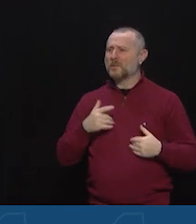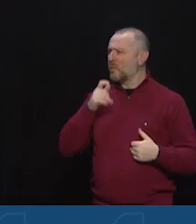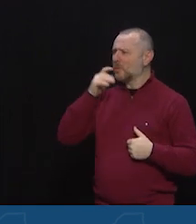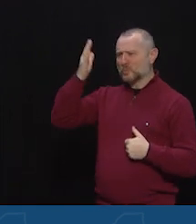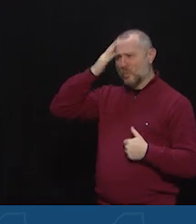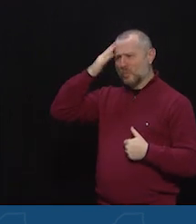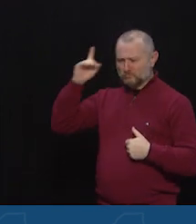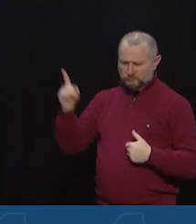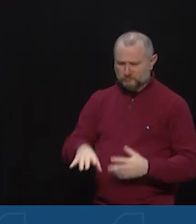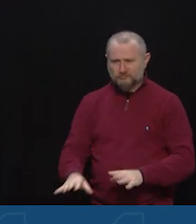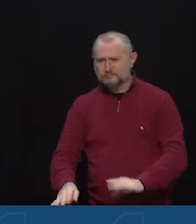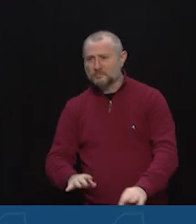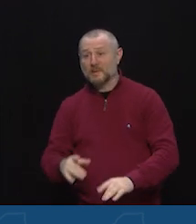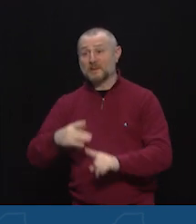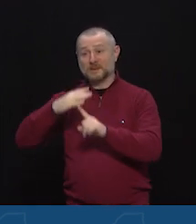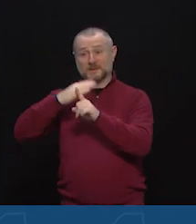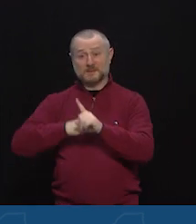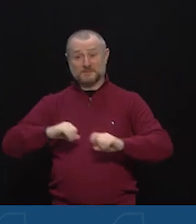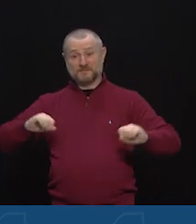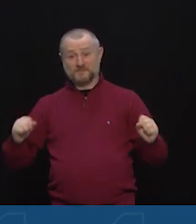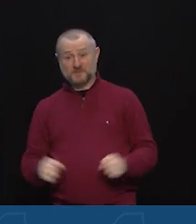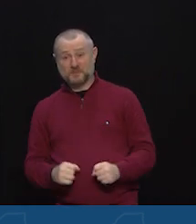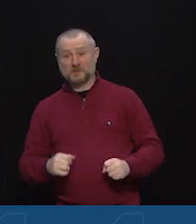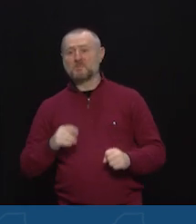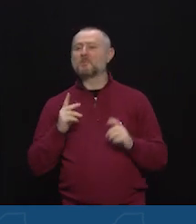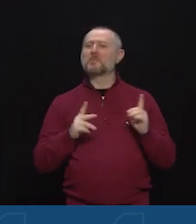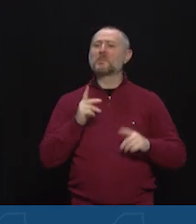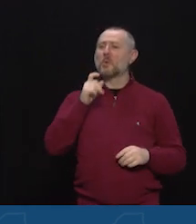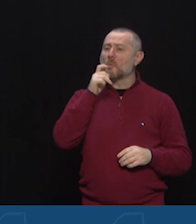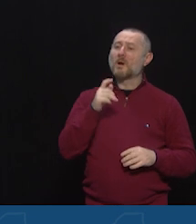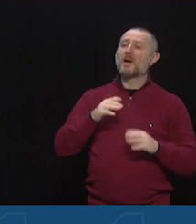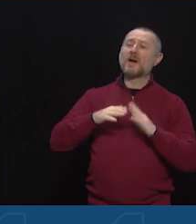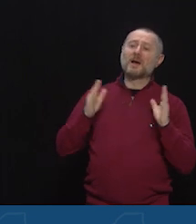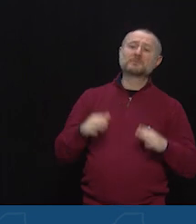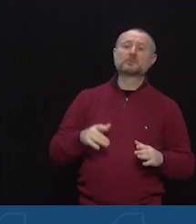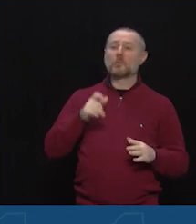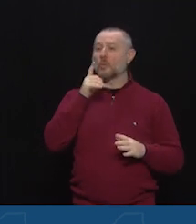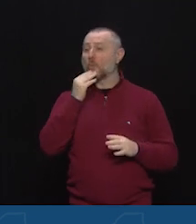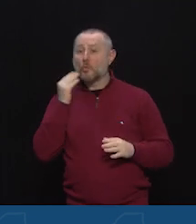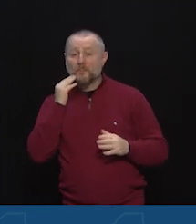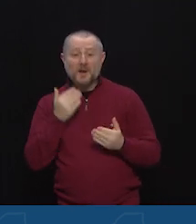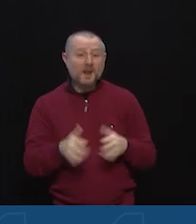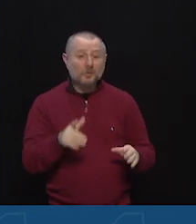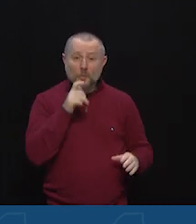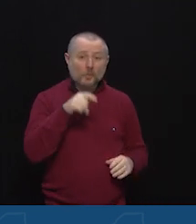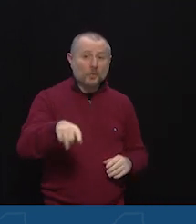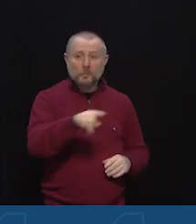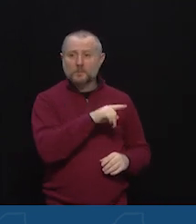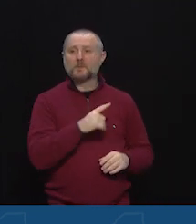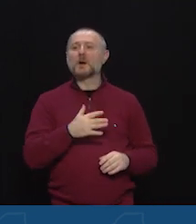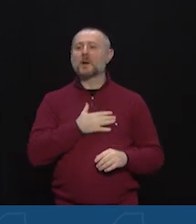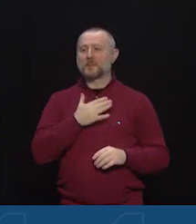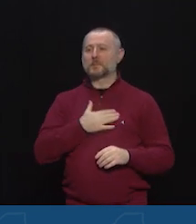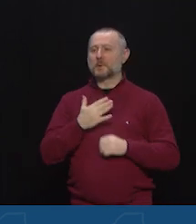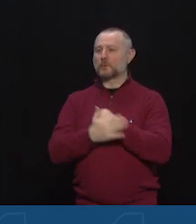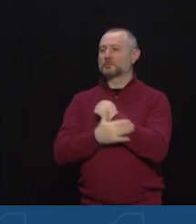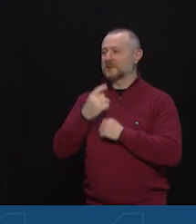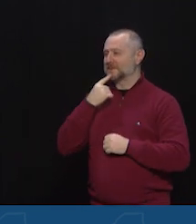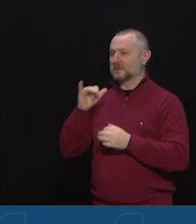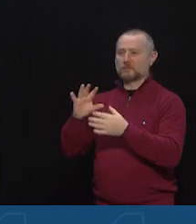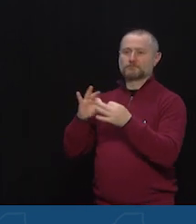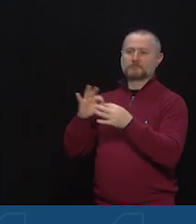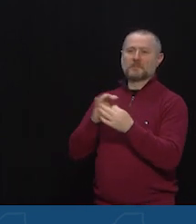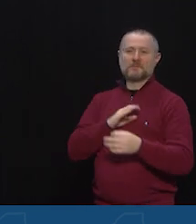freezing temperatures, particularly for people who are housing insecure, are homeless. And I'm glad the county executive mentioned this. These are people who need to